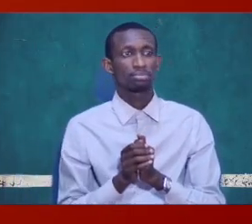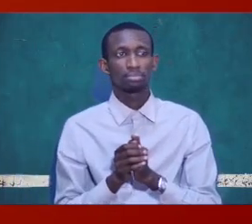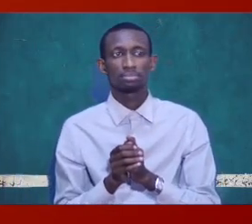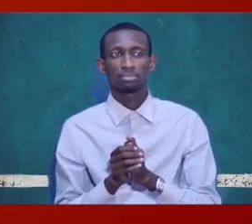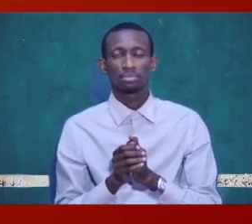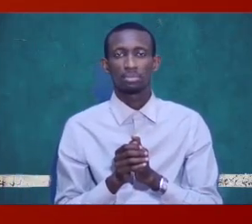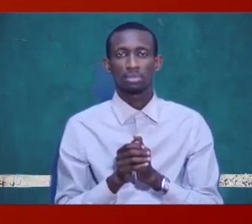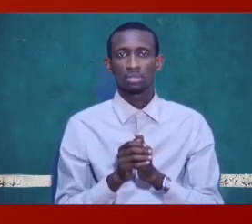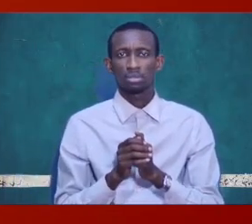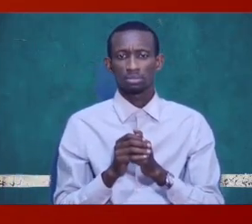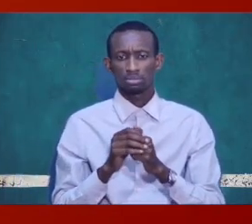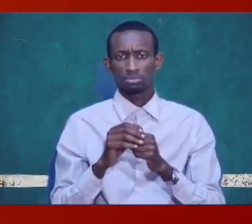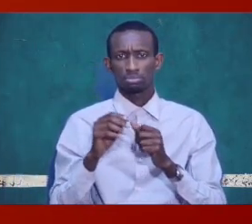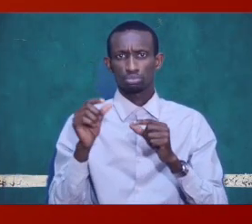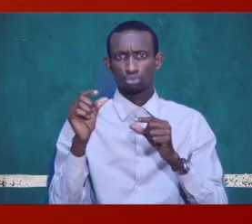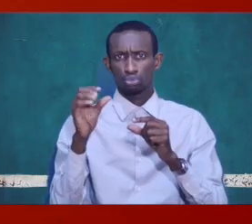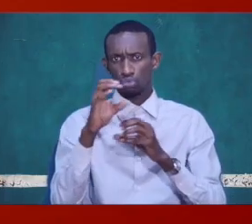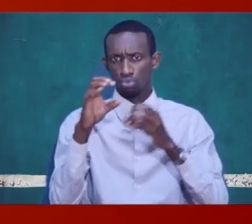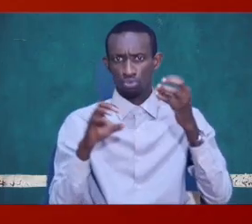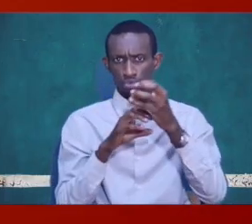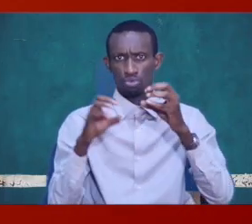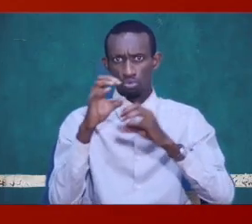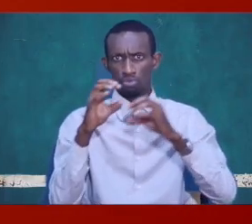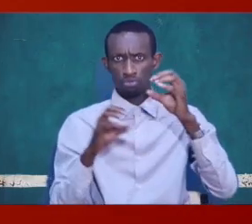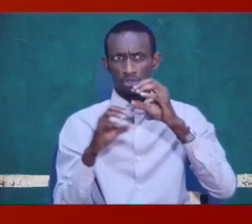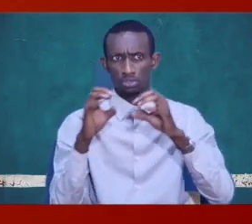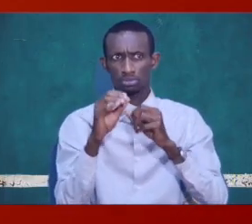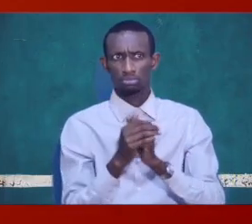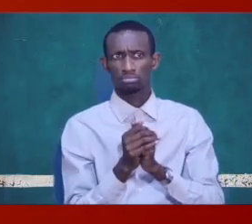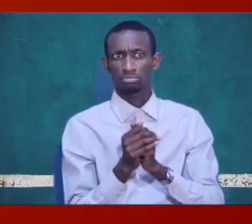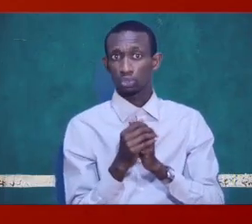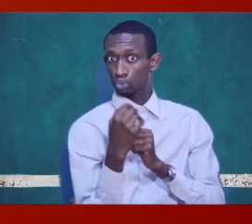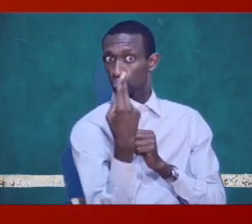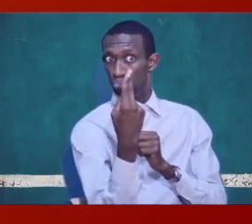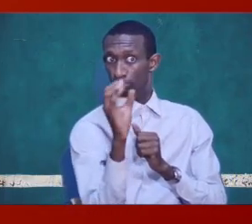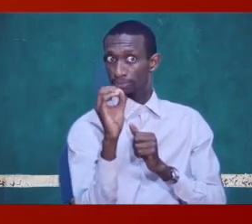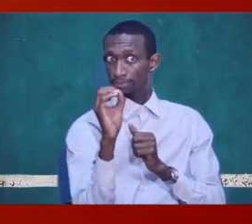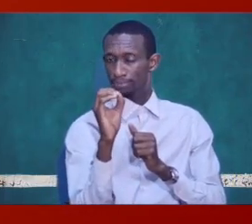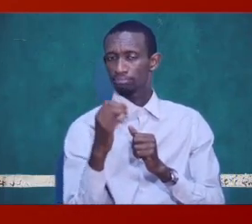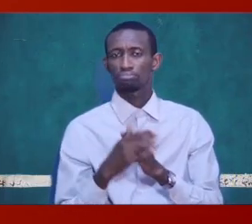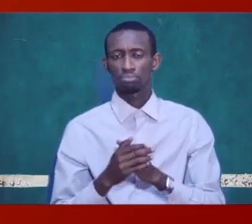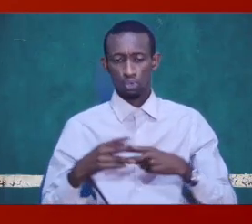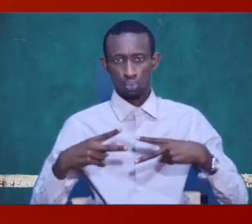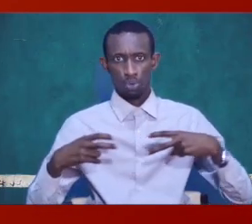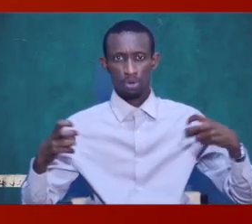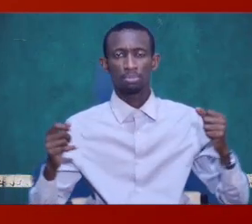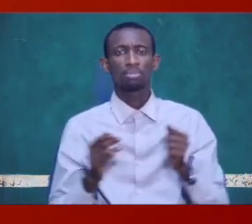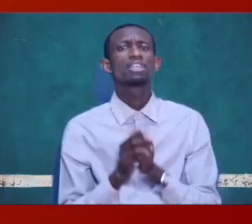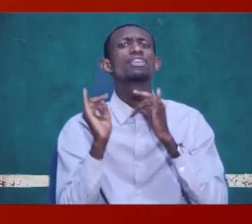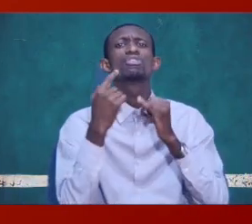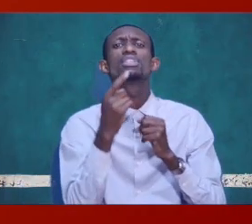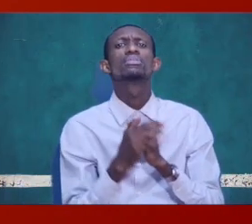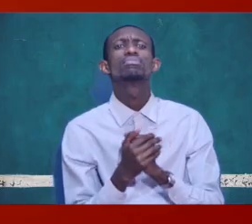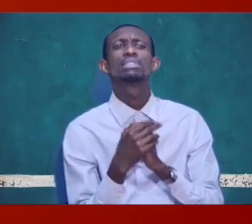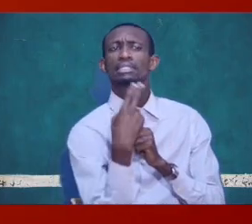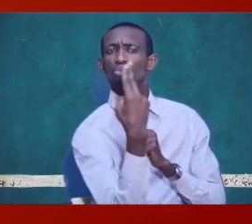able to write the electronic configuration of the first 20 elements. And when we say the electronic configuration, we mean